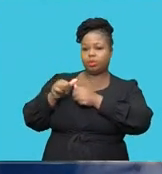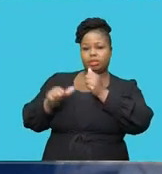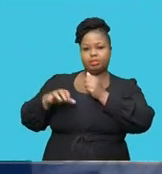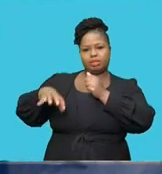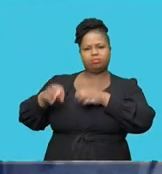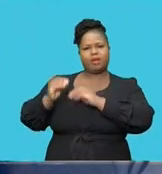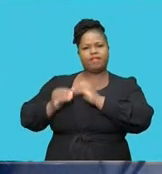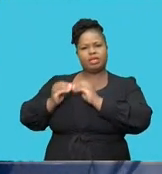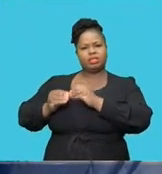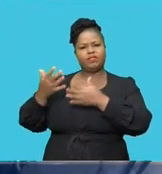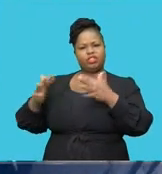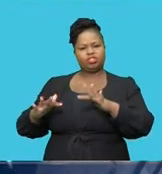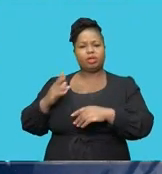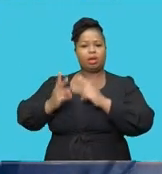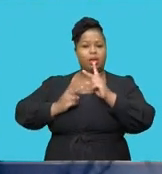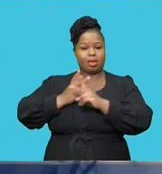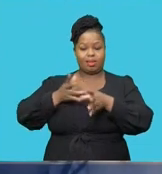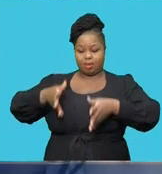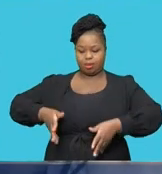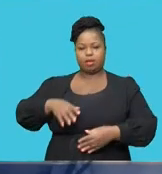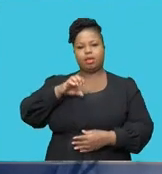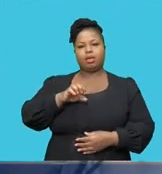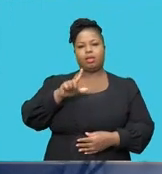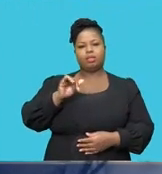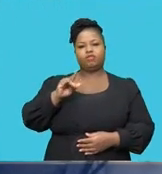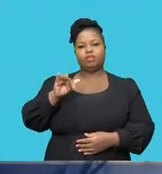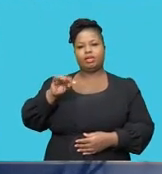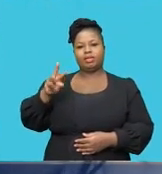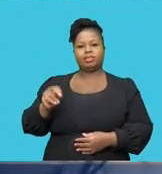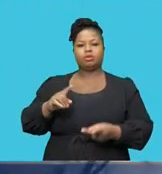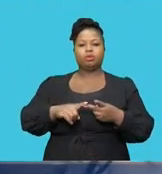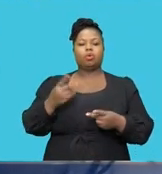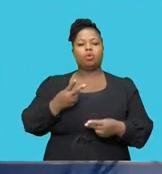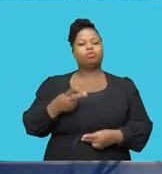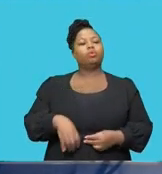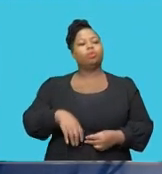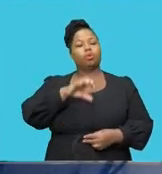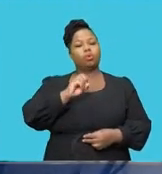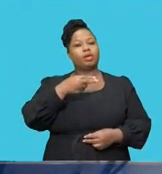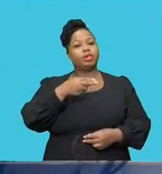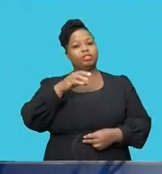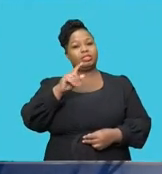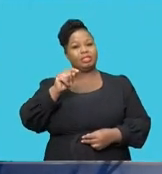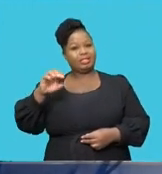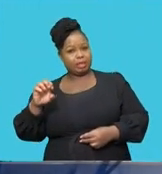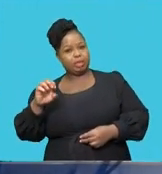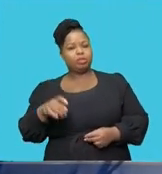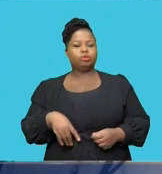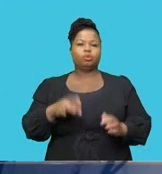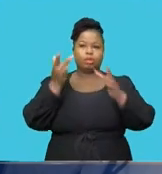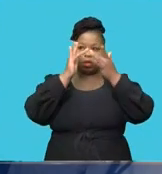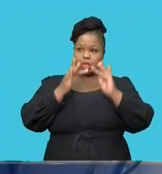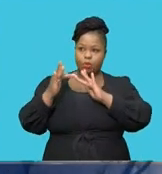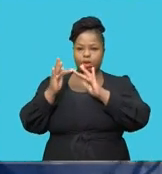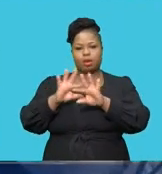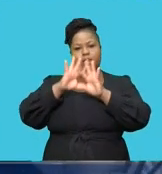to rebuild, Ilansfontein, but also the OHTE, the overhead traction equipment on the network itself. We had to replace all